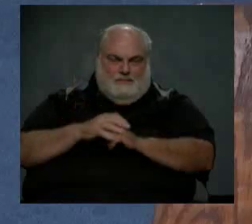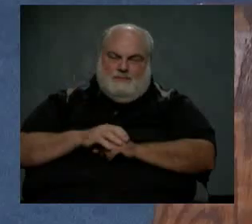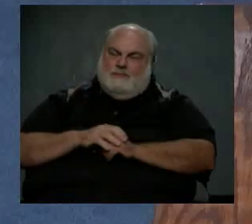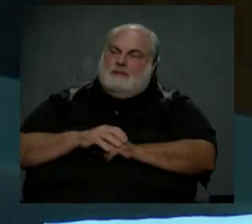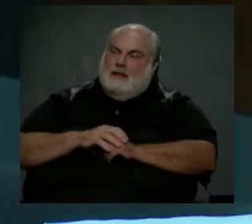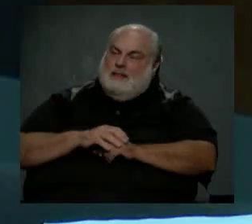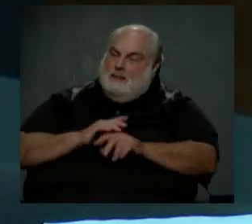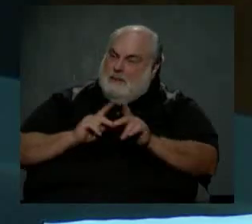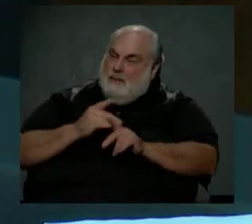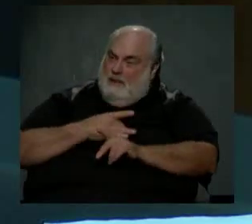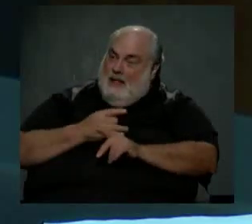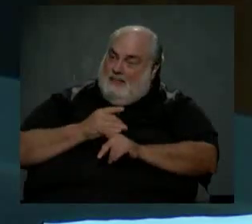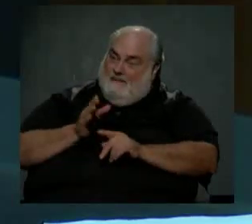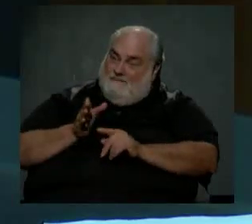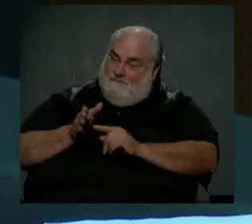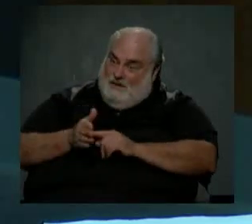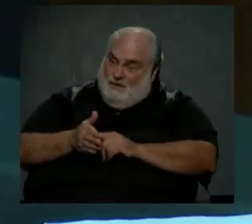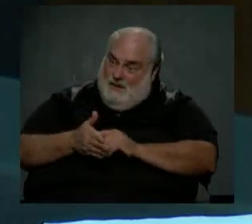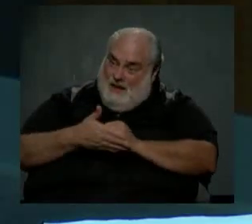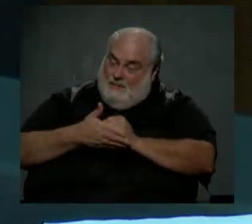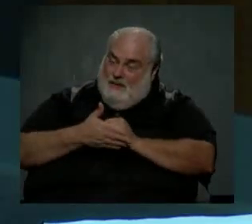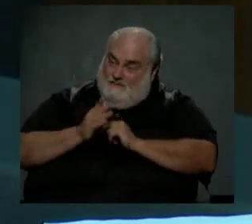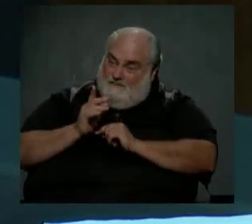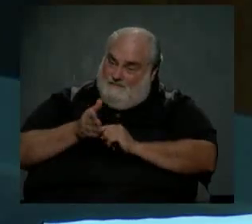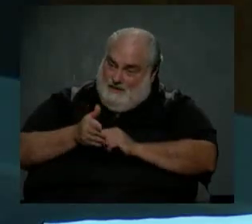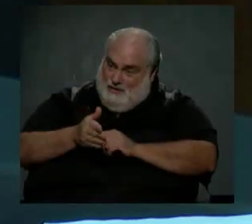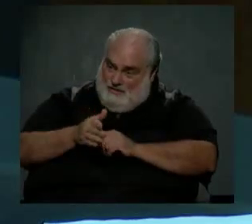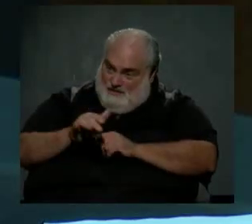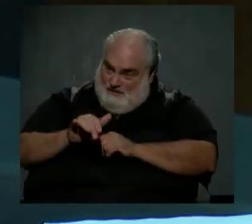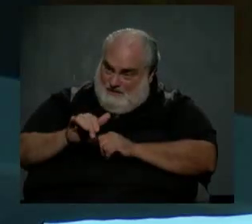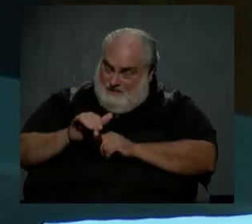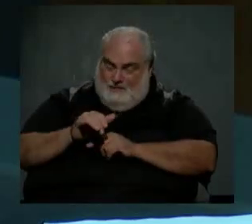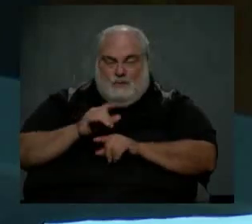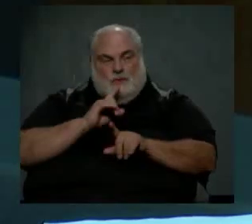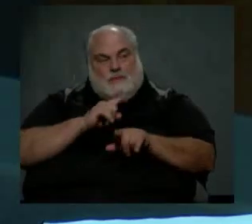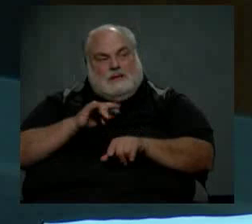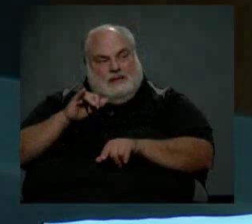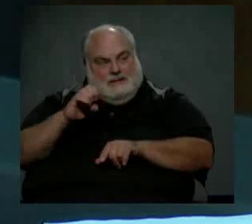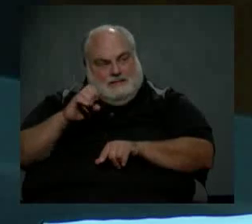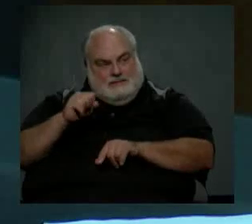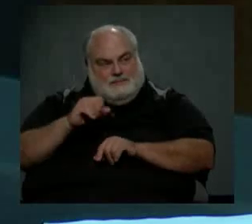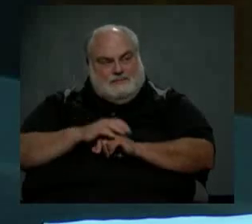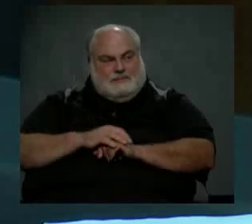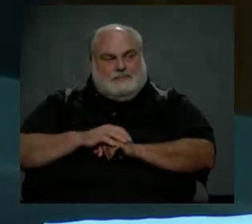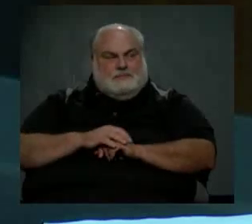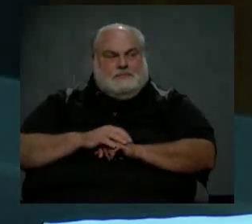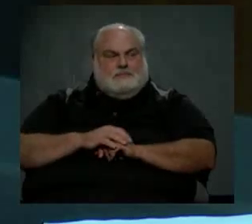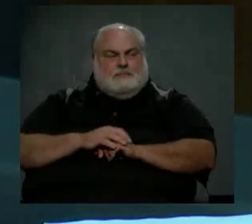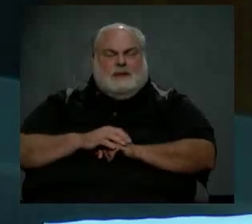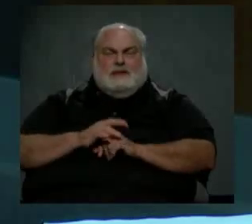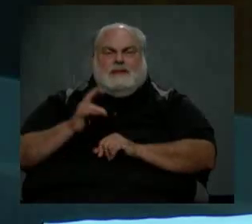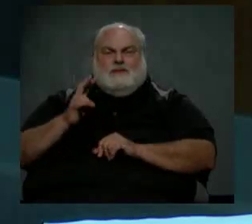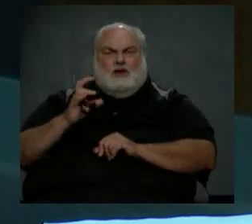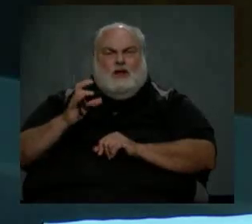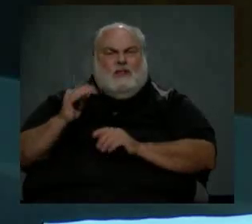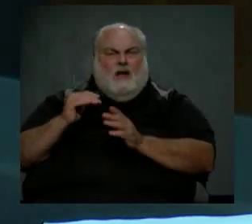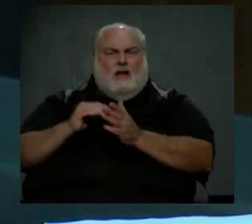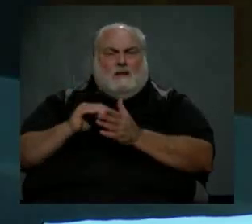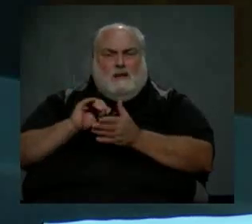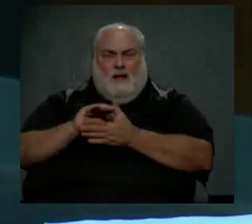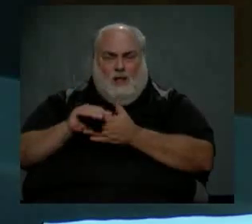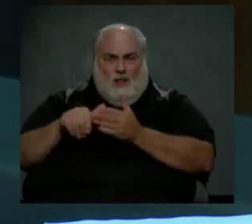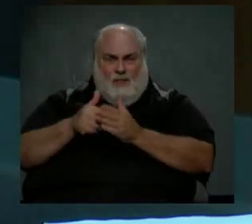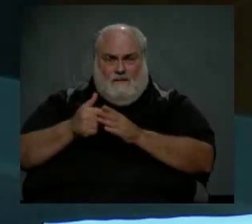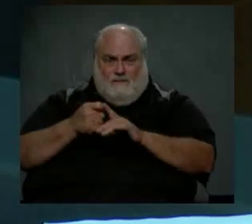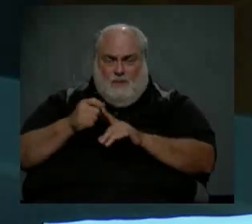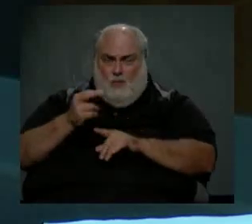the fishing too, so this will help the fishing in that area. Yes. Okay, $700,000. Did all this money come